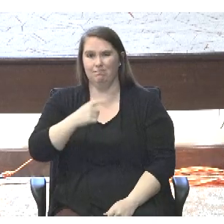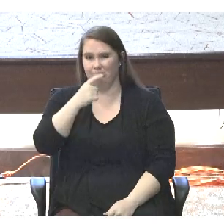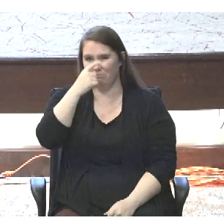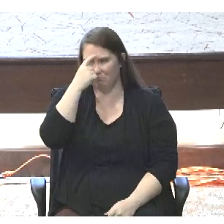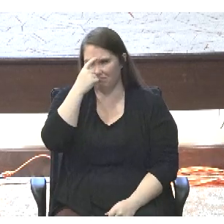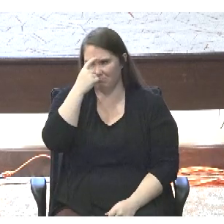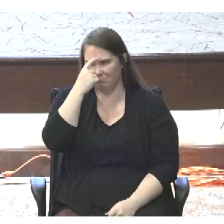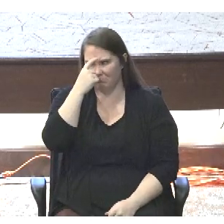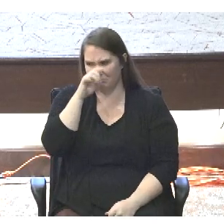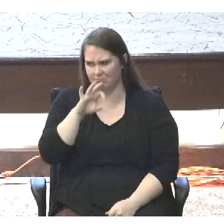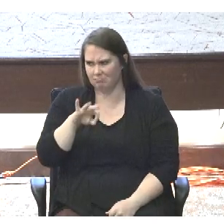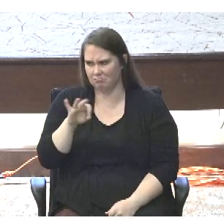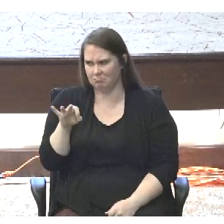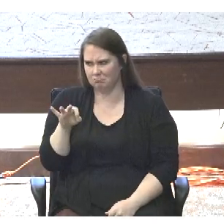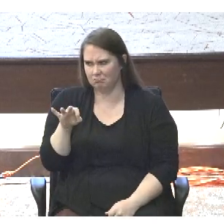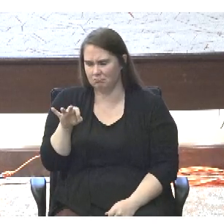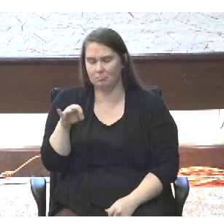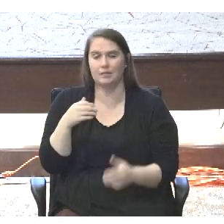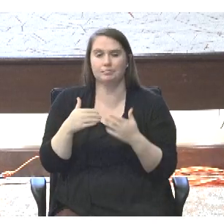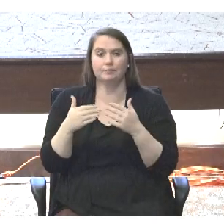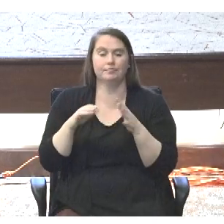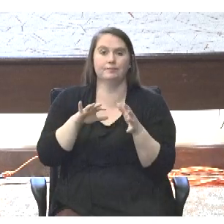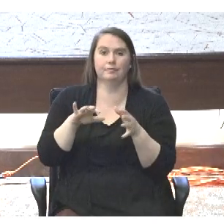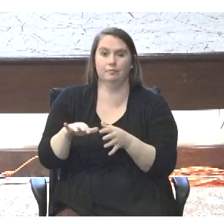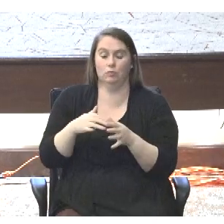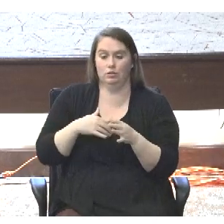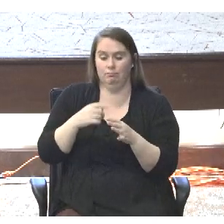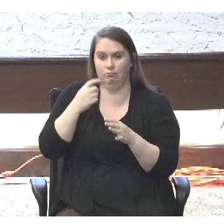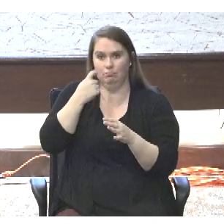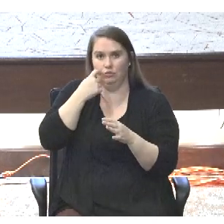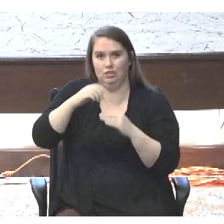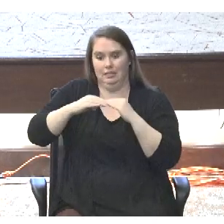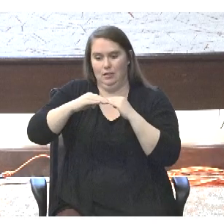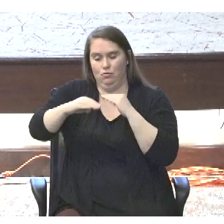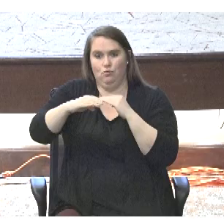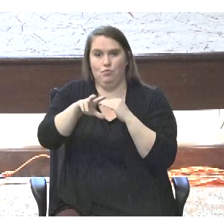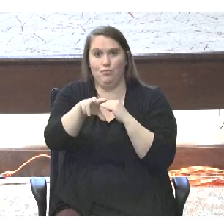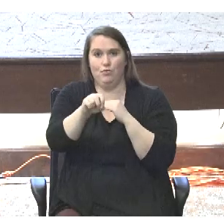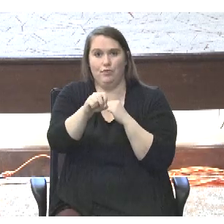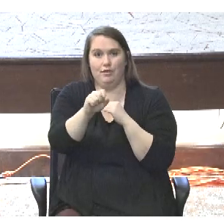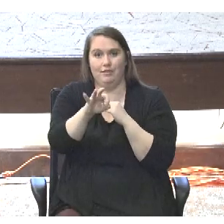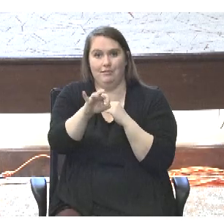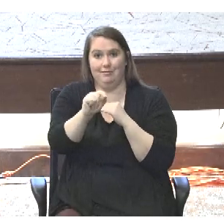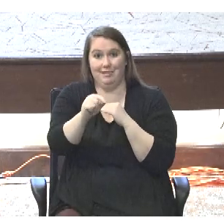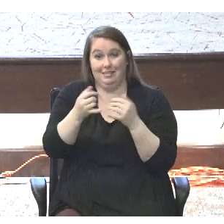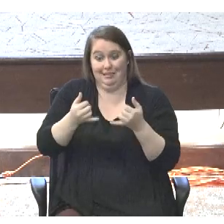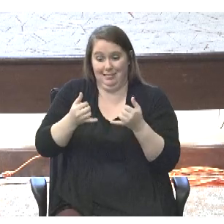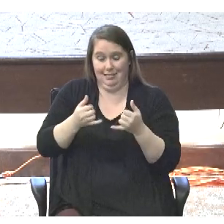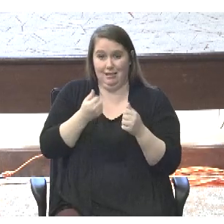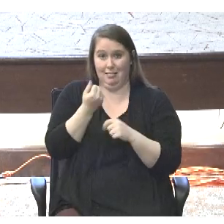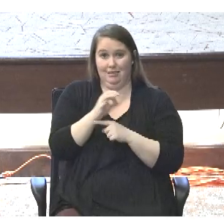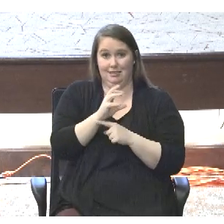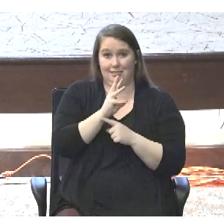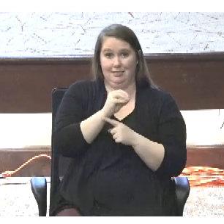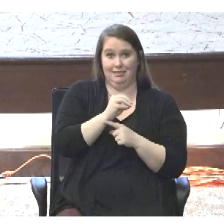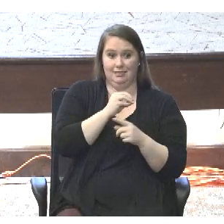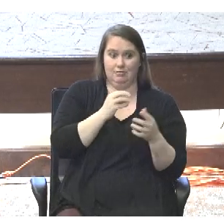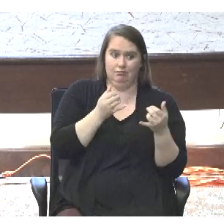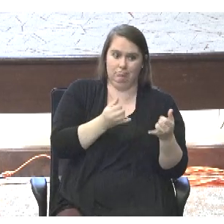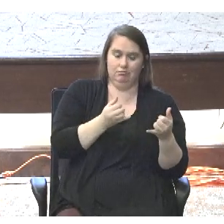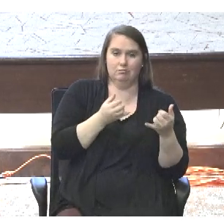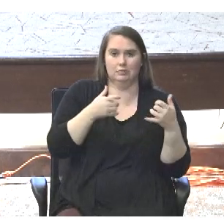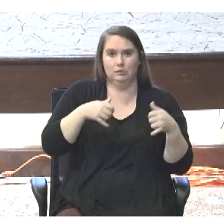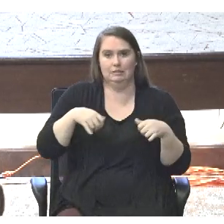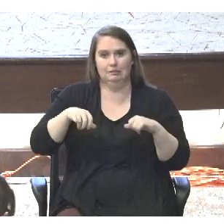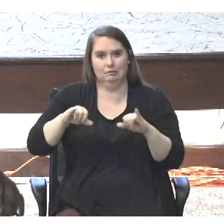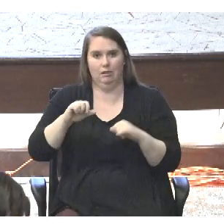I think it's 99. But anyway, we're right about there. I mean, we're 30 feet today, we were 30 feet in 1960, we're 39 feet today, and